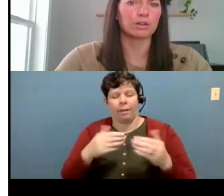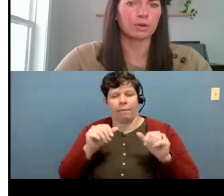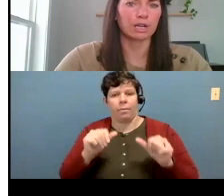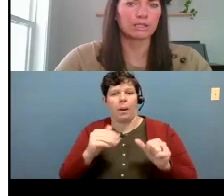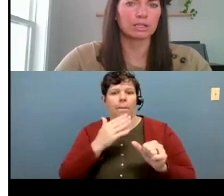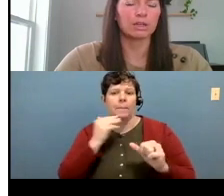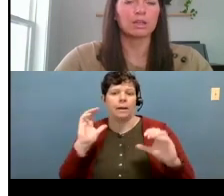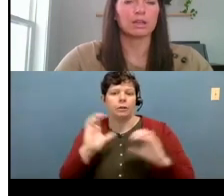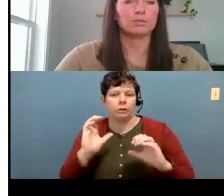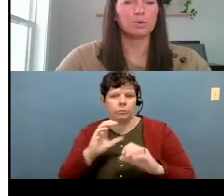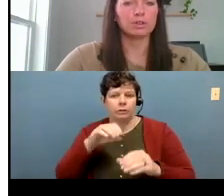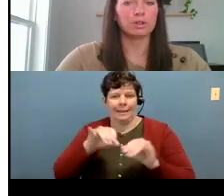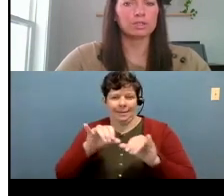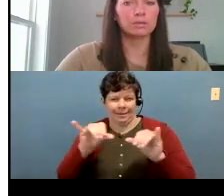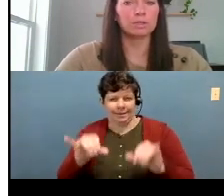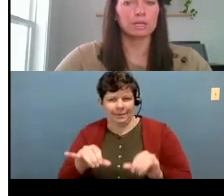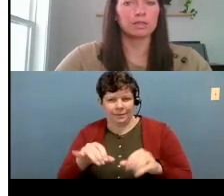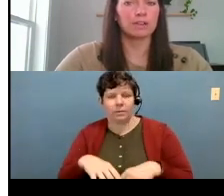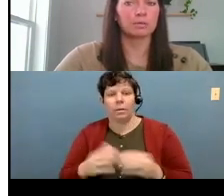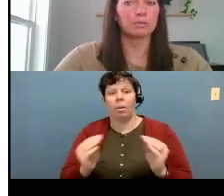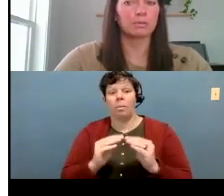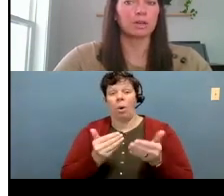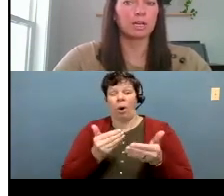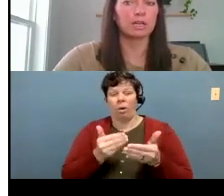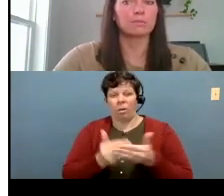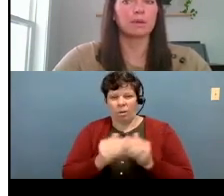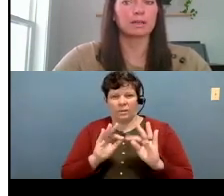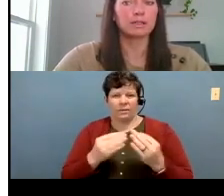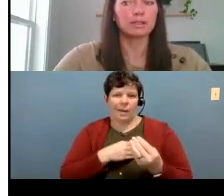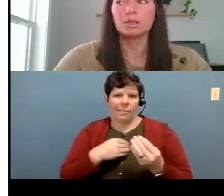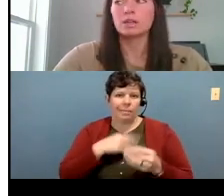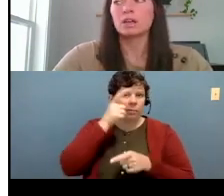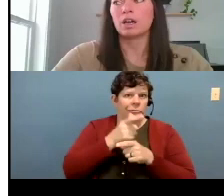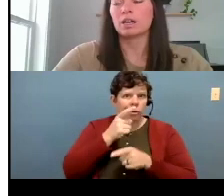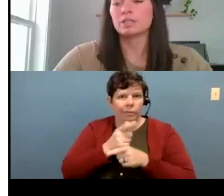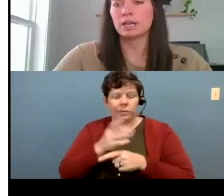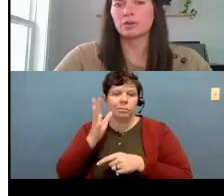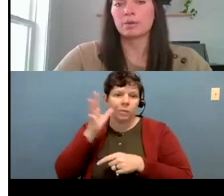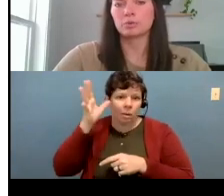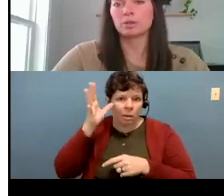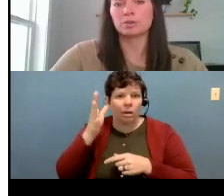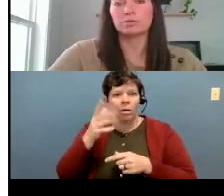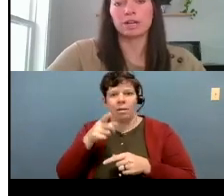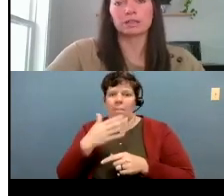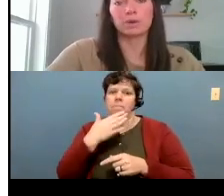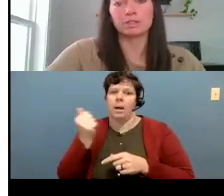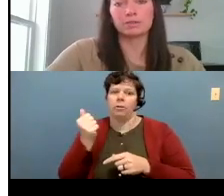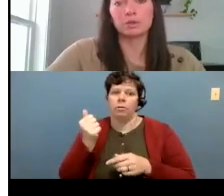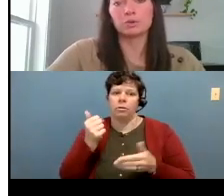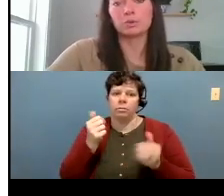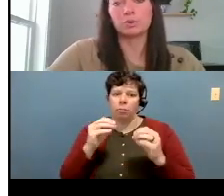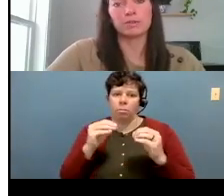searching in CODIS. And the more closely related the family member is, the better. And this diagram will reflect the